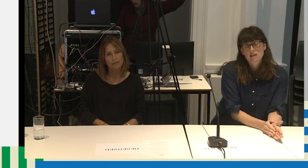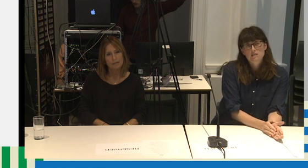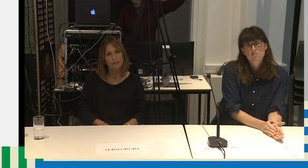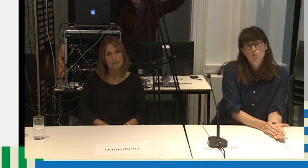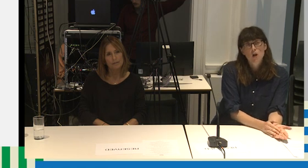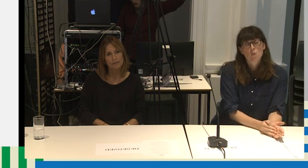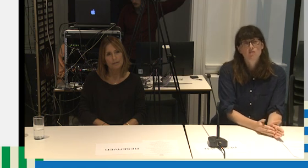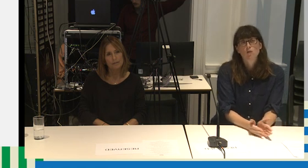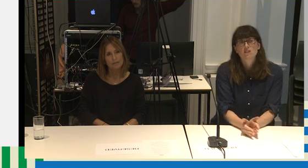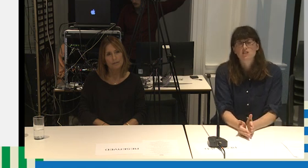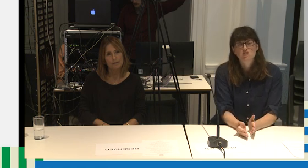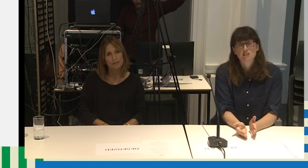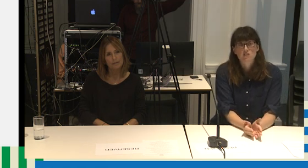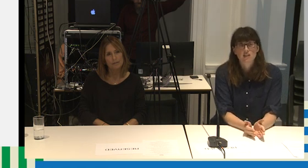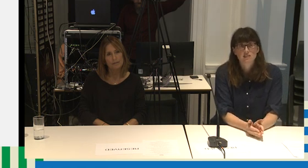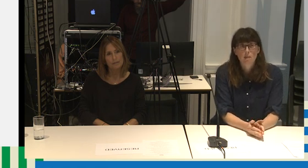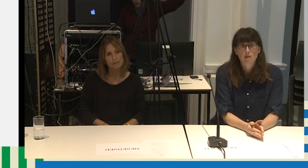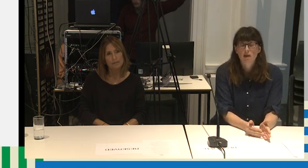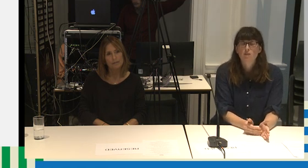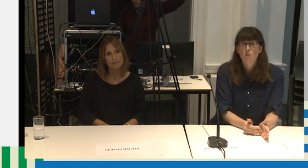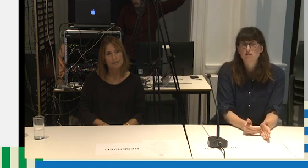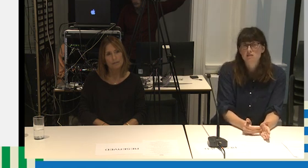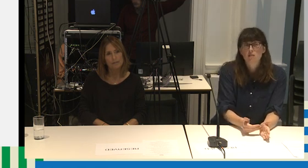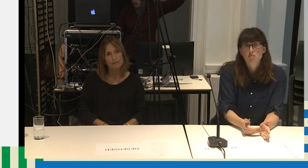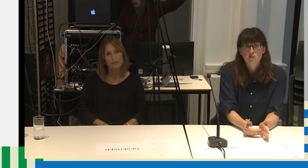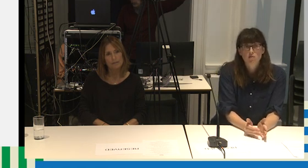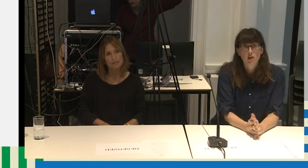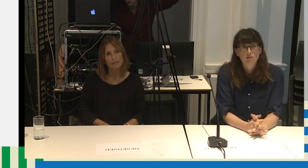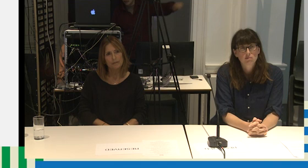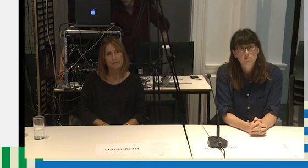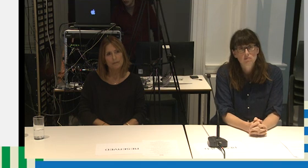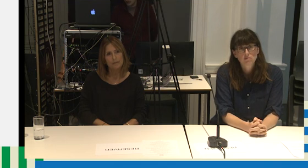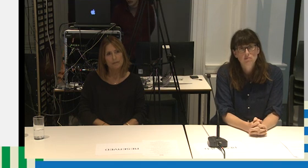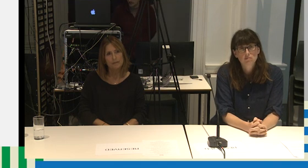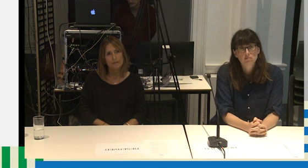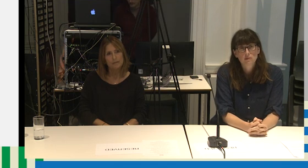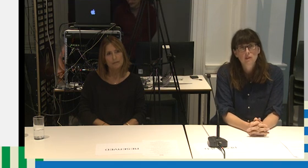as well as work with knowledge exchange at CSM. It meant that we could start the project rolling.